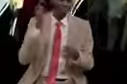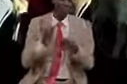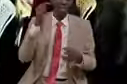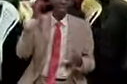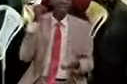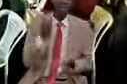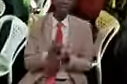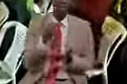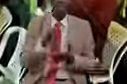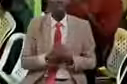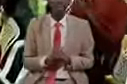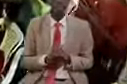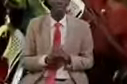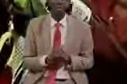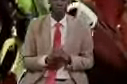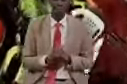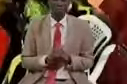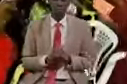name.